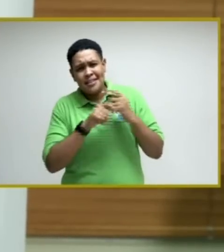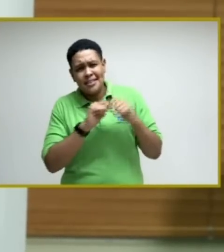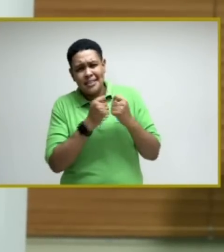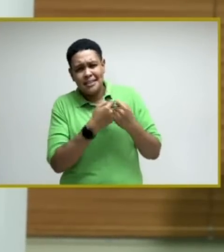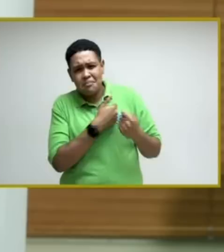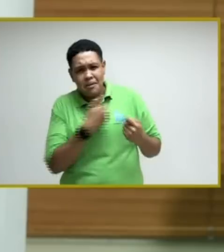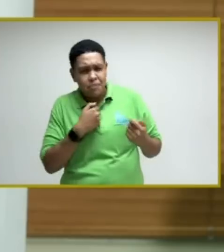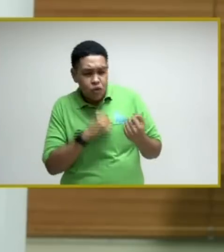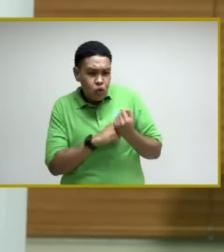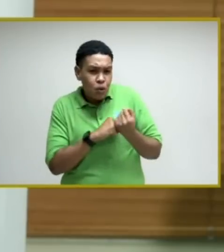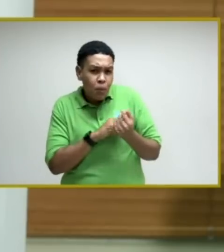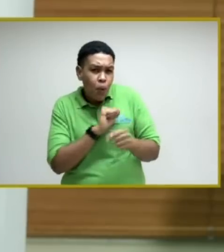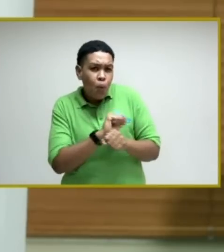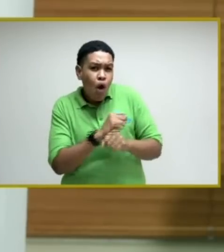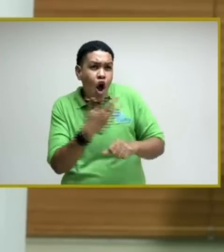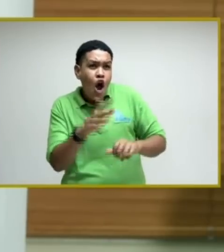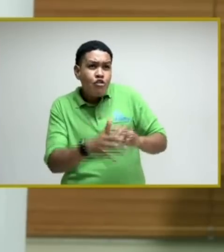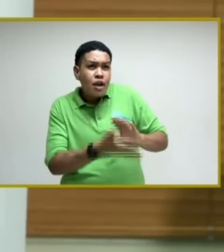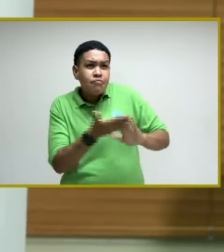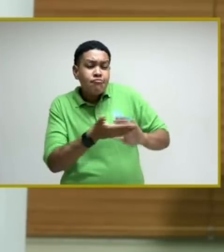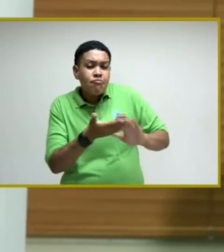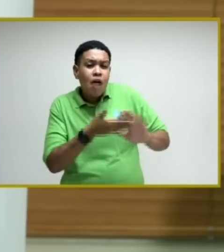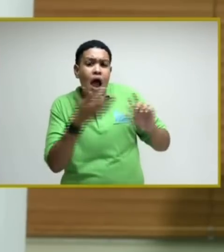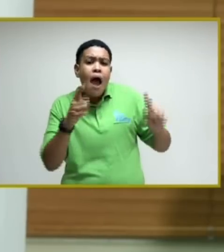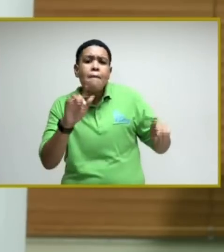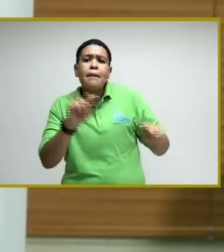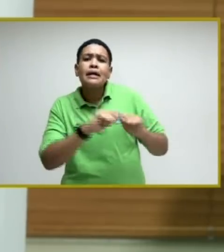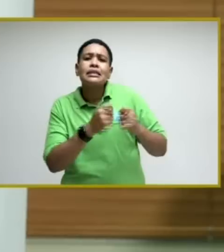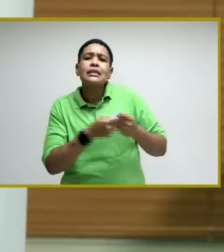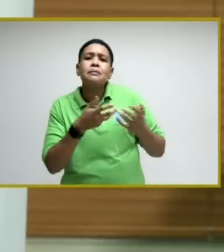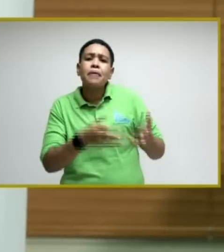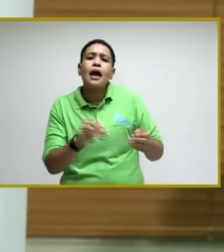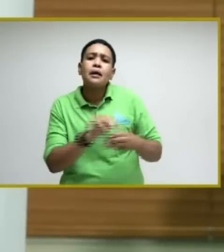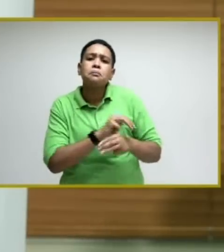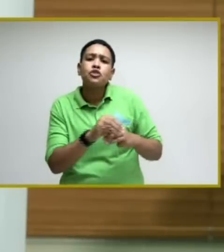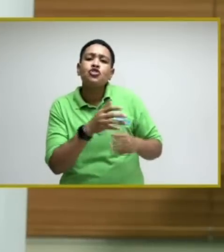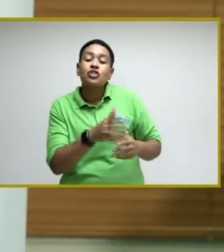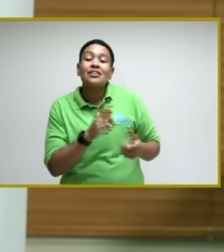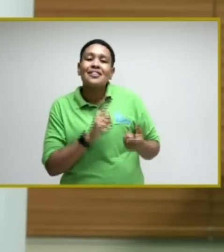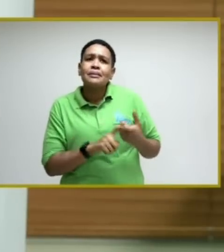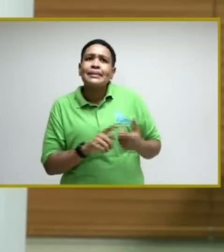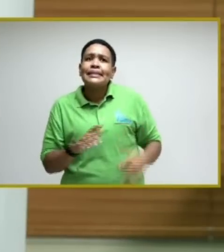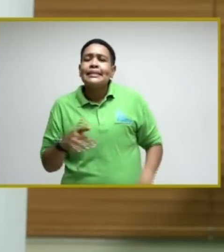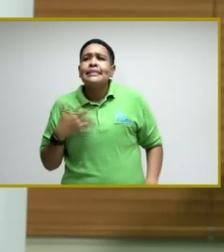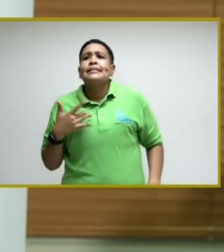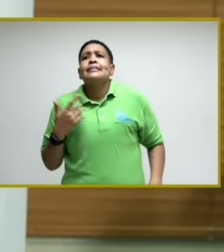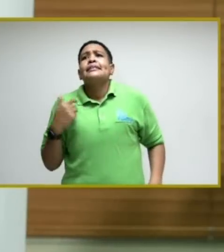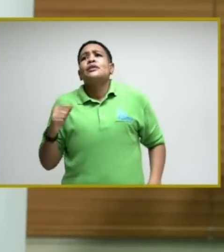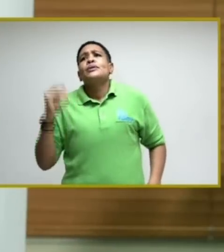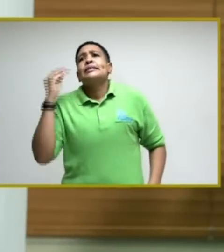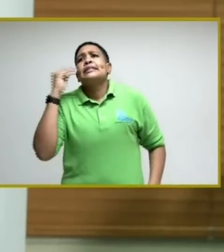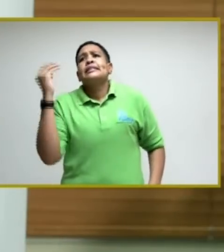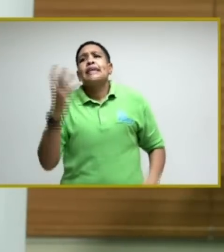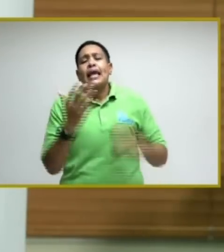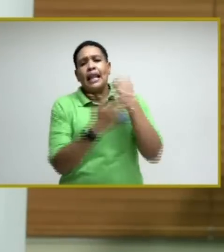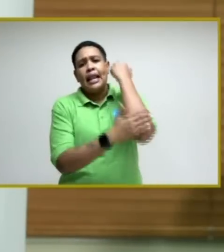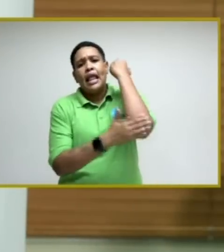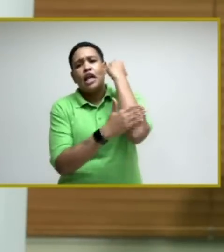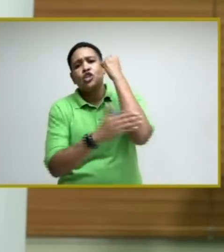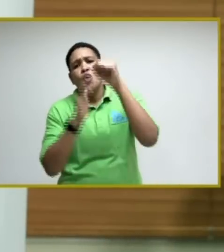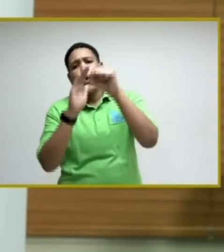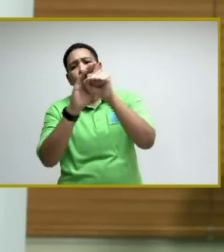the work that is already being done by the team here at the ministry. And in a sense, one could say that the National